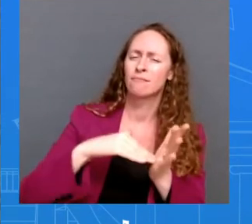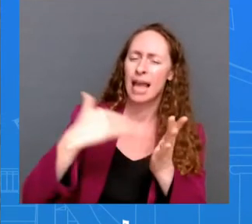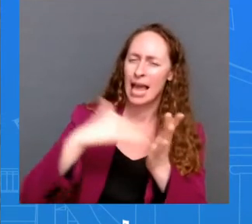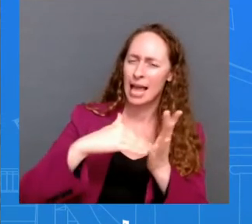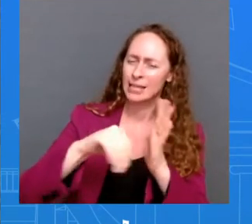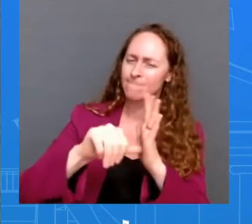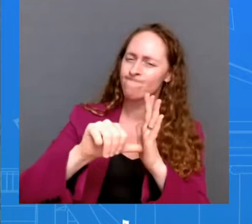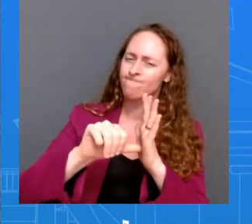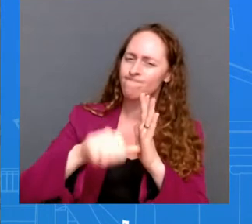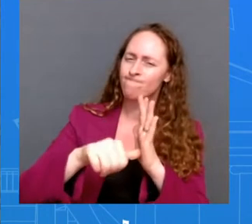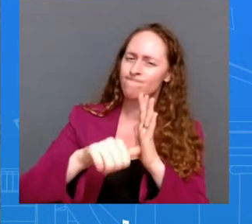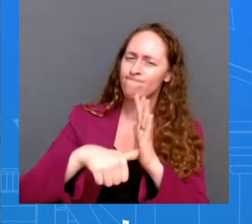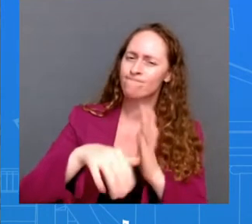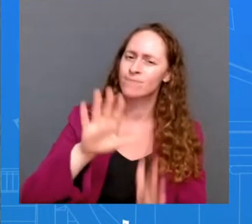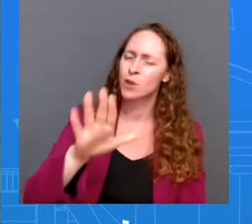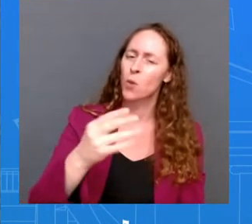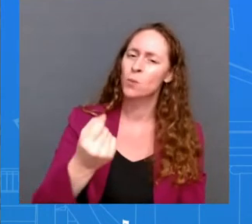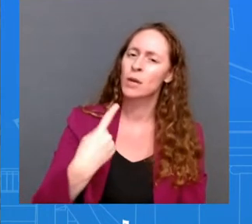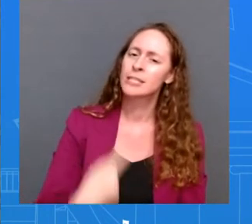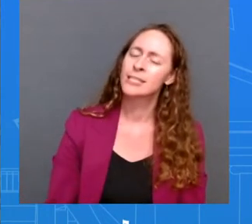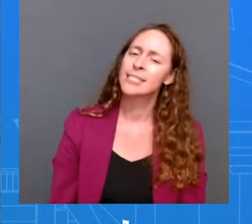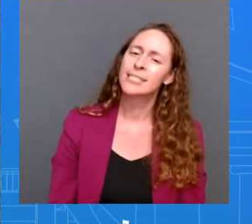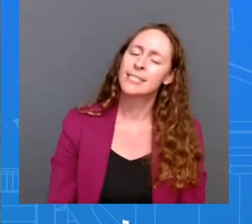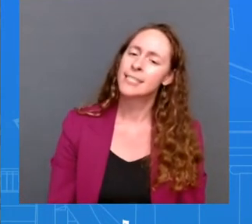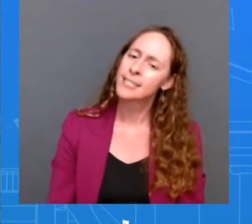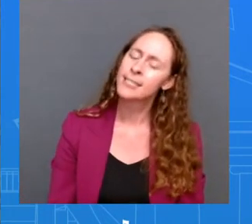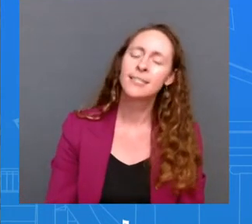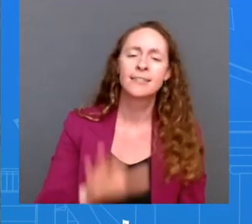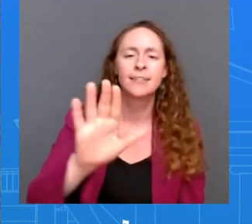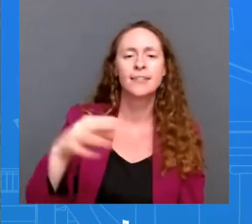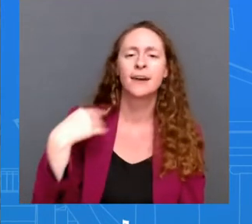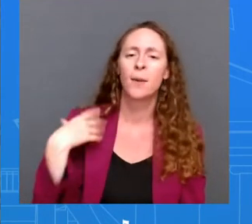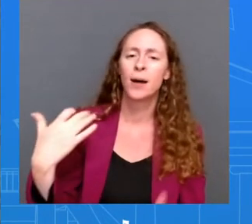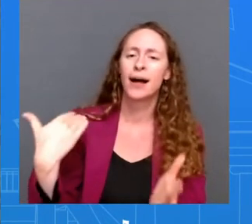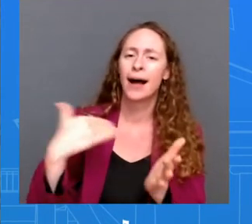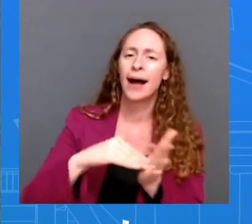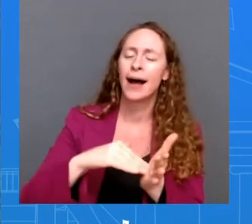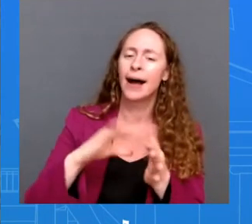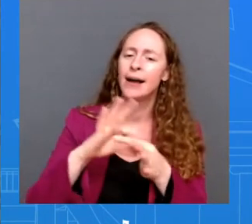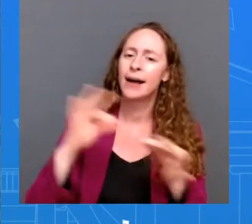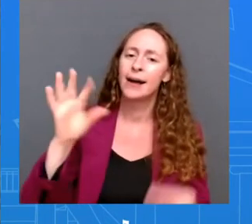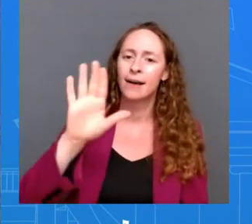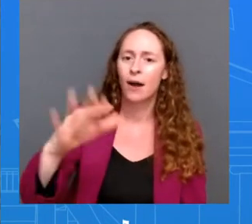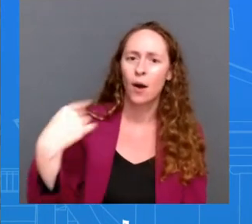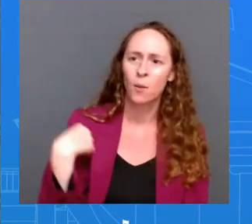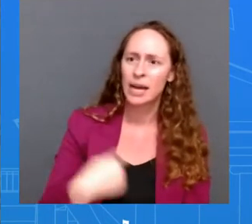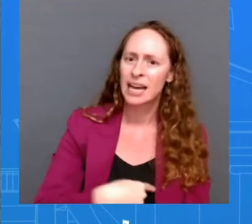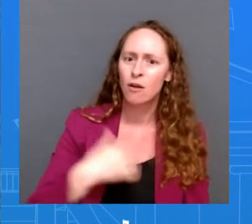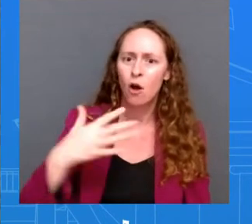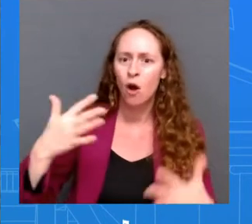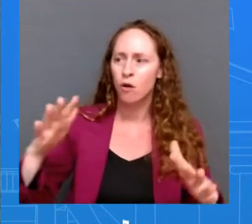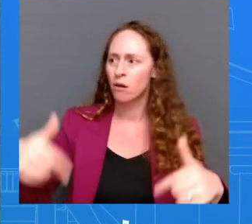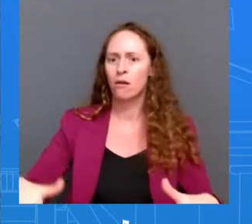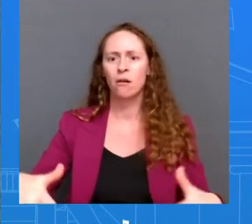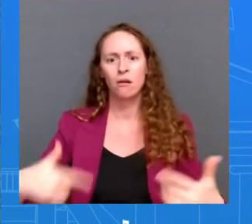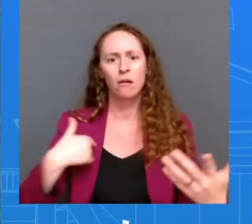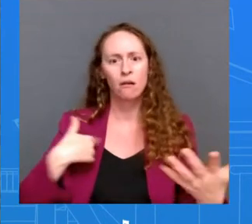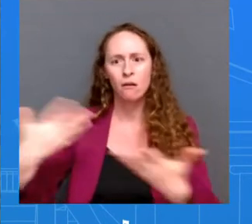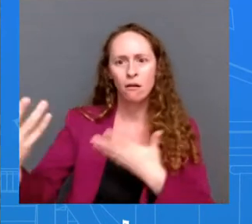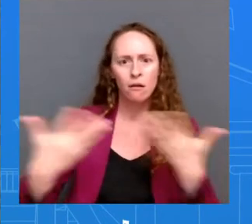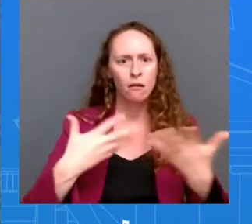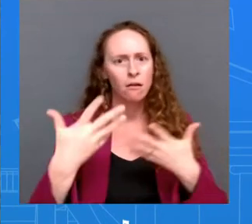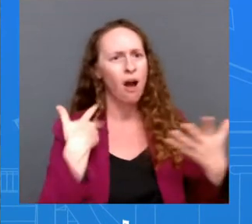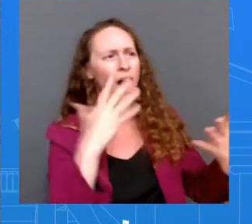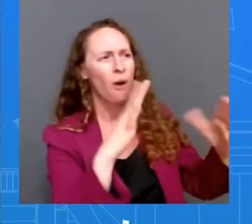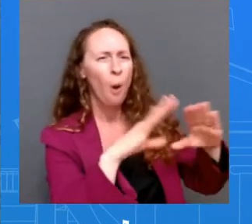the lines of communication are still open with Beijing, and we're using those lines of communication. And I think you'll see that in days to come as well. That's